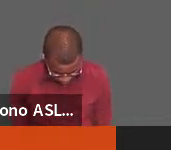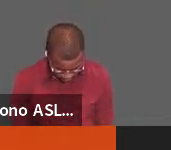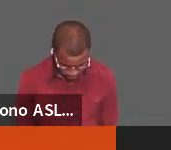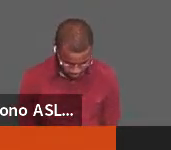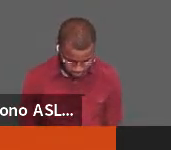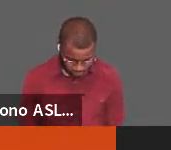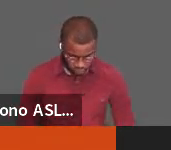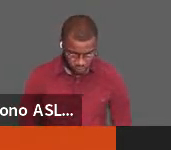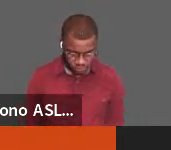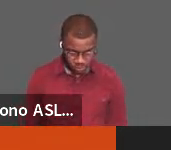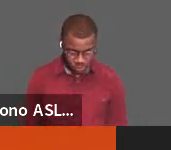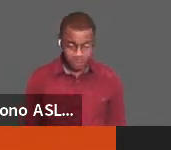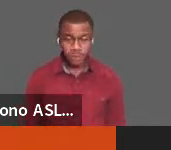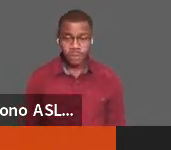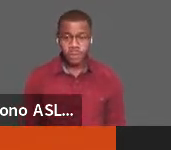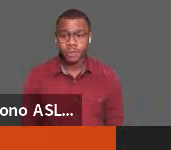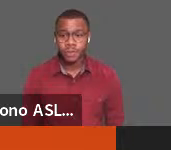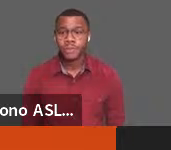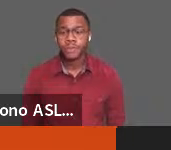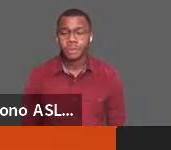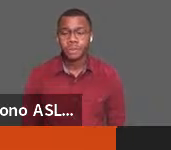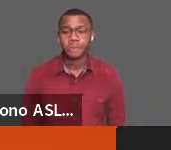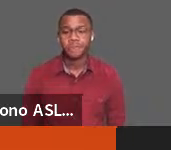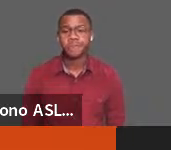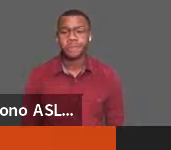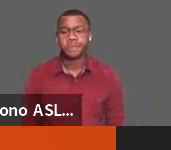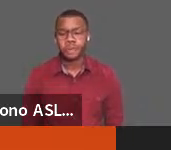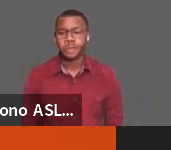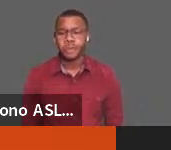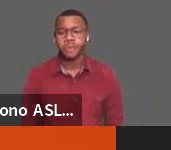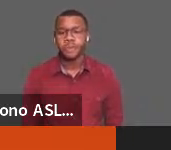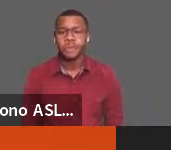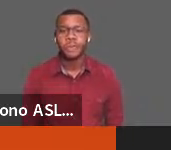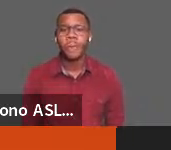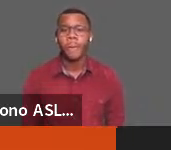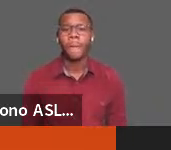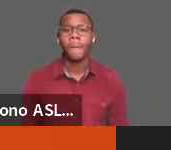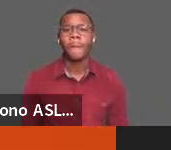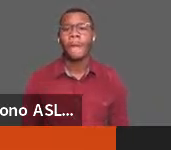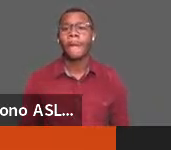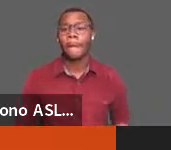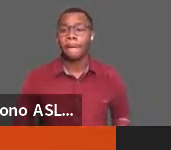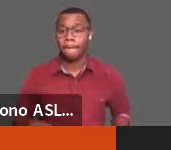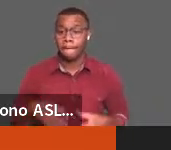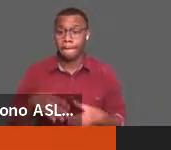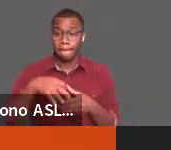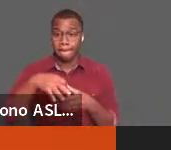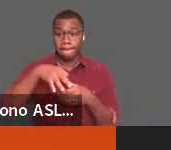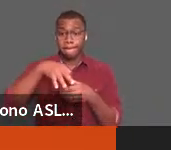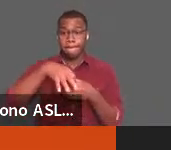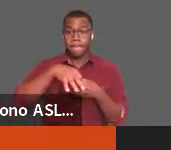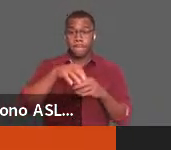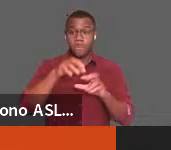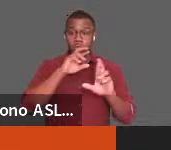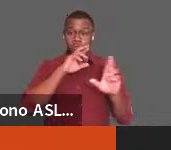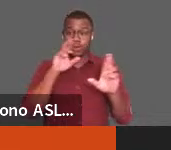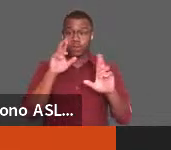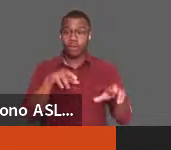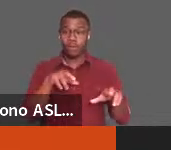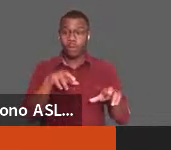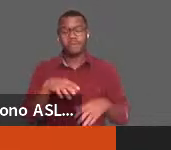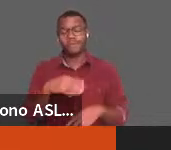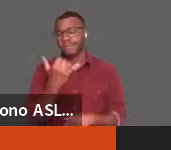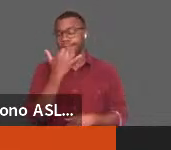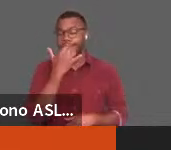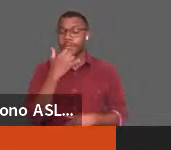Okay, we will email the poll results to the participants. Seems like we may not be able